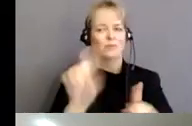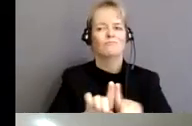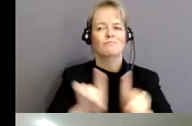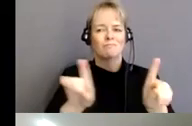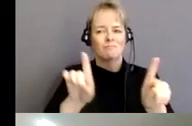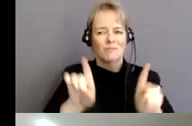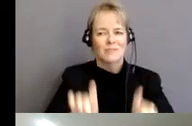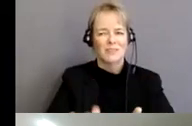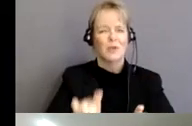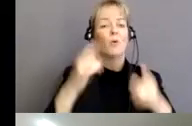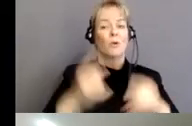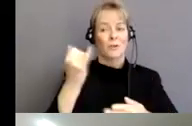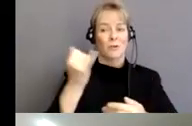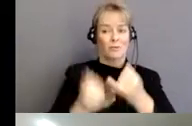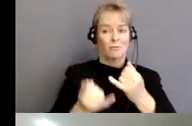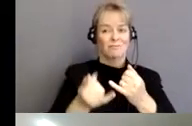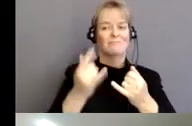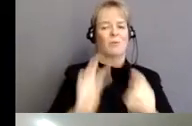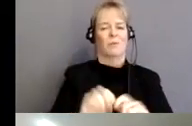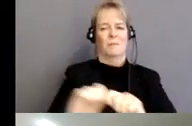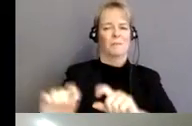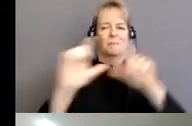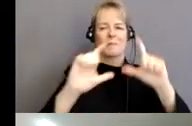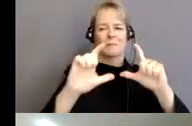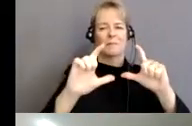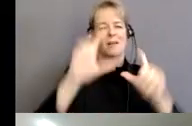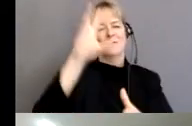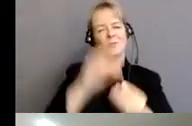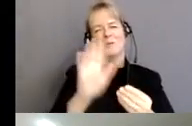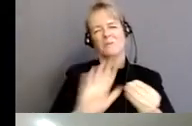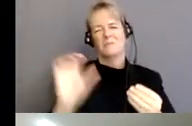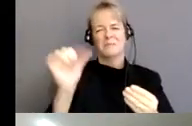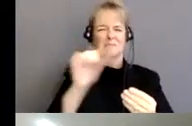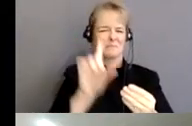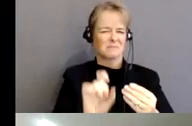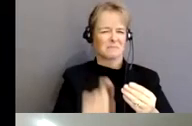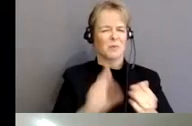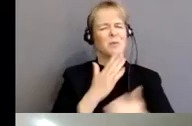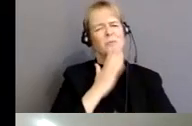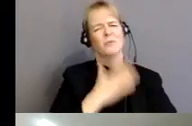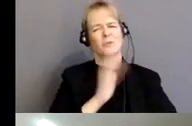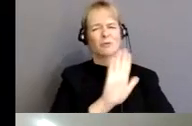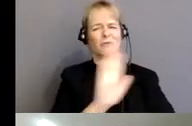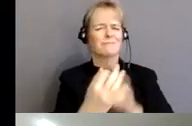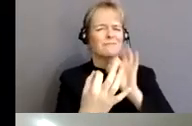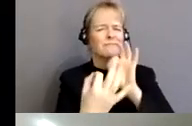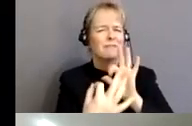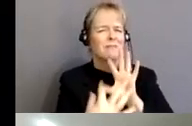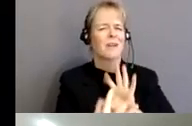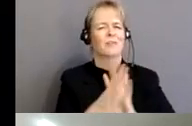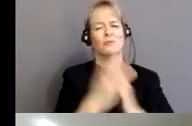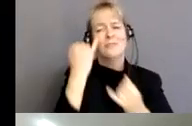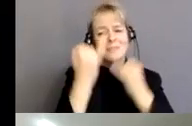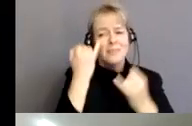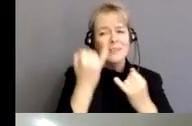as a pop-up. There's only about 10 questions or so. We'd appreciate your feedback about the session, as well as ideas or suggestions for future